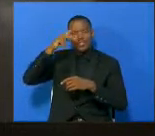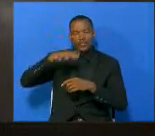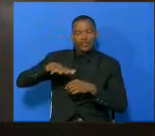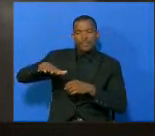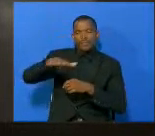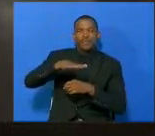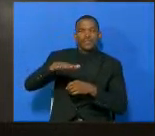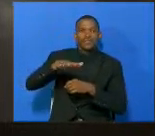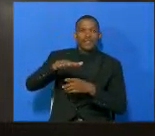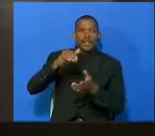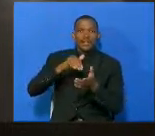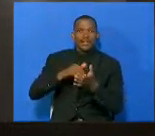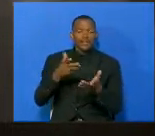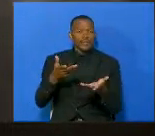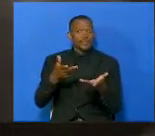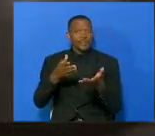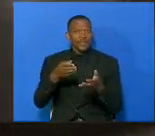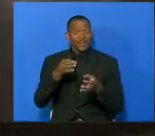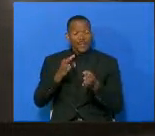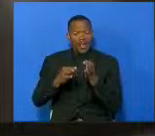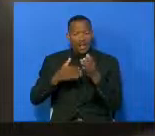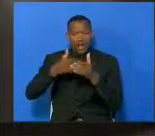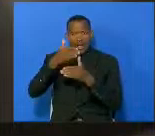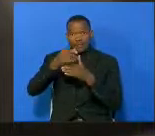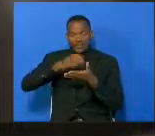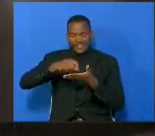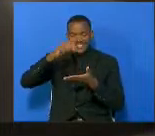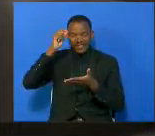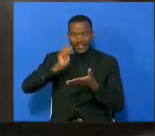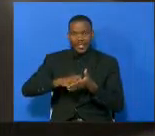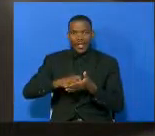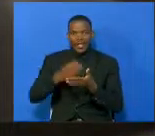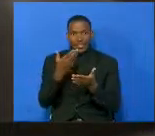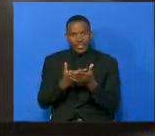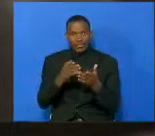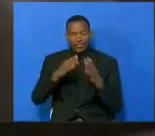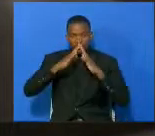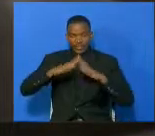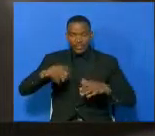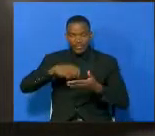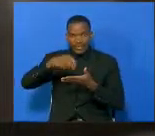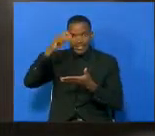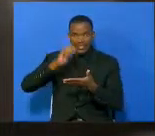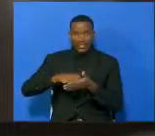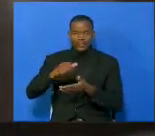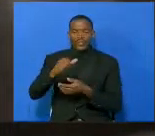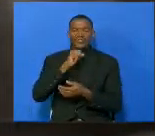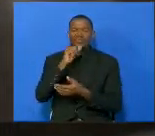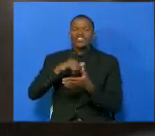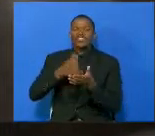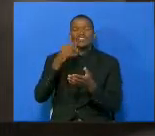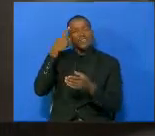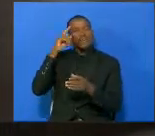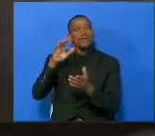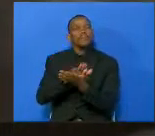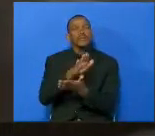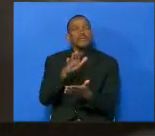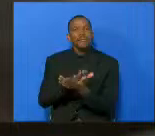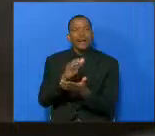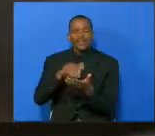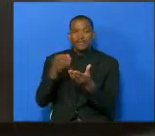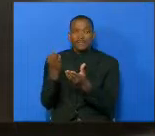And once we sign things we're going to sign today, they are not for paper and filing